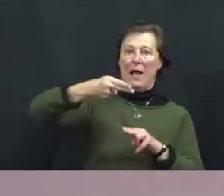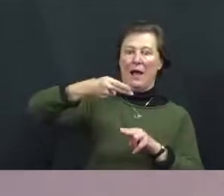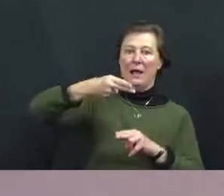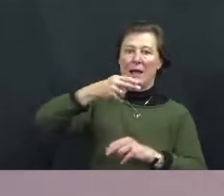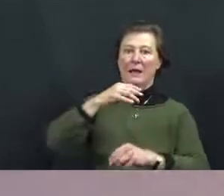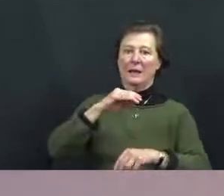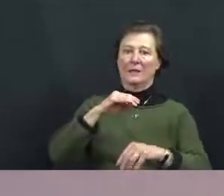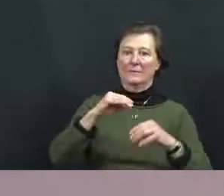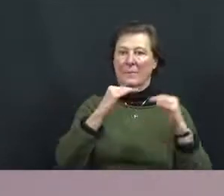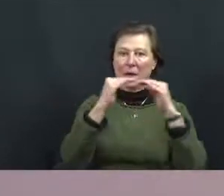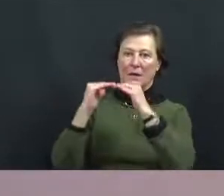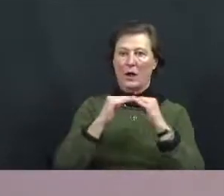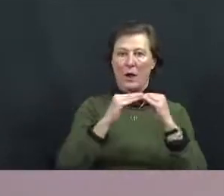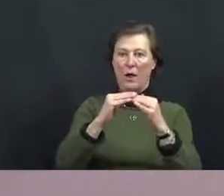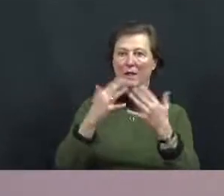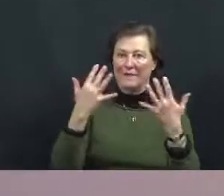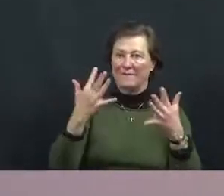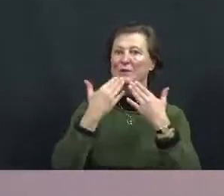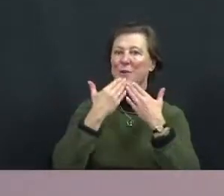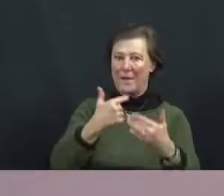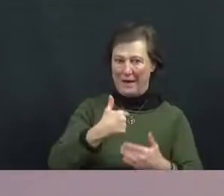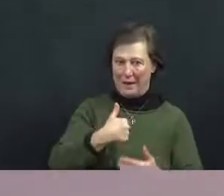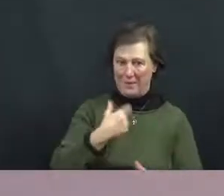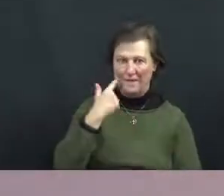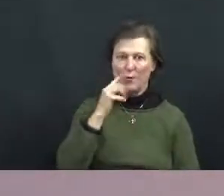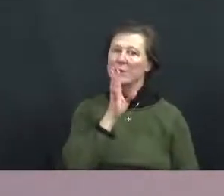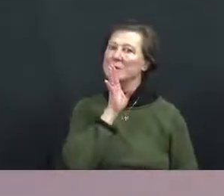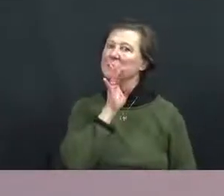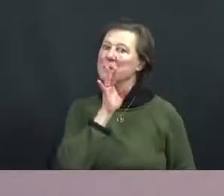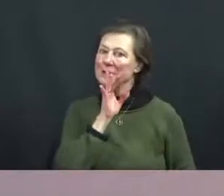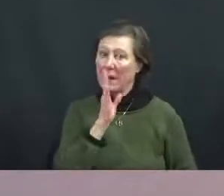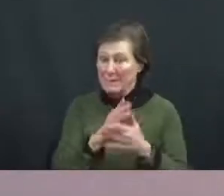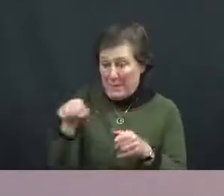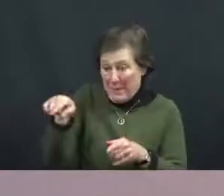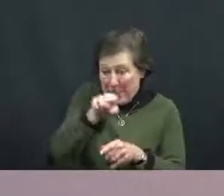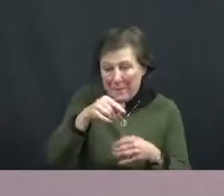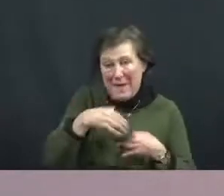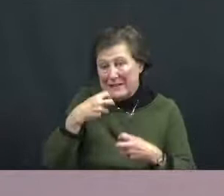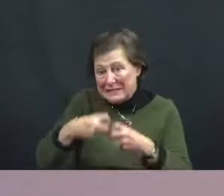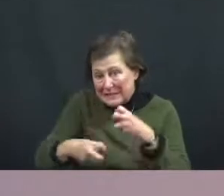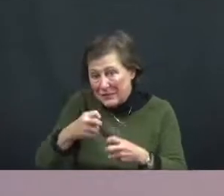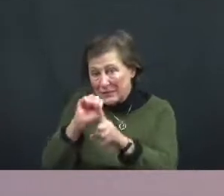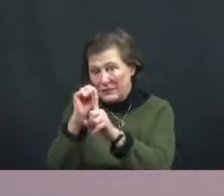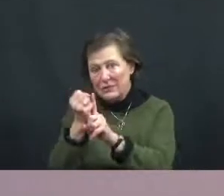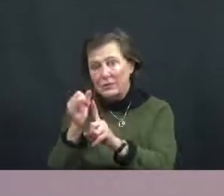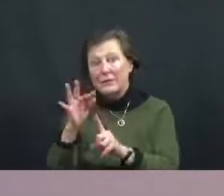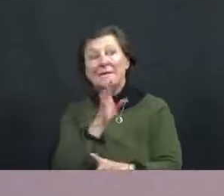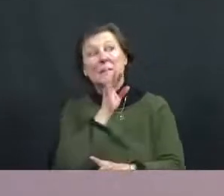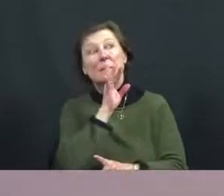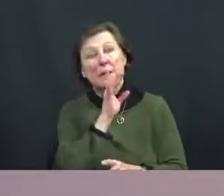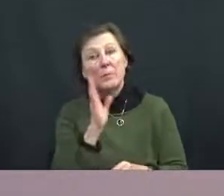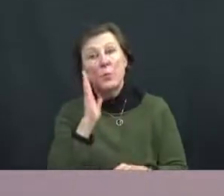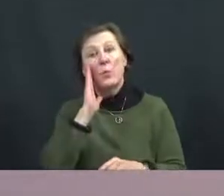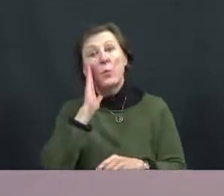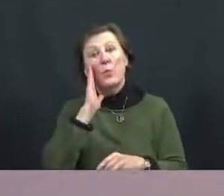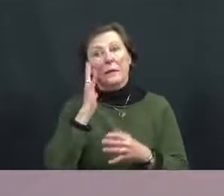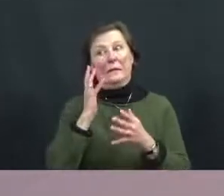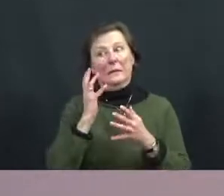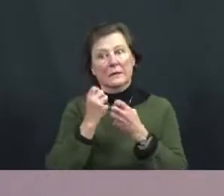thanked me for speaking out. Some of them are in difficult situations wherein speaking out would threaten